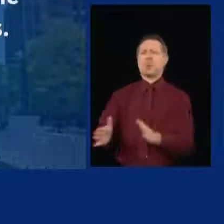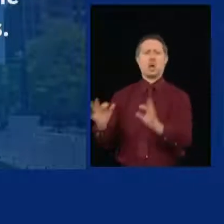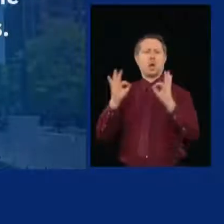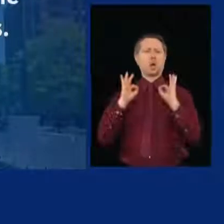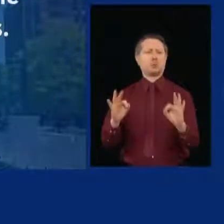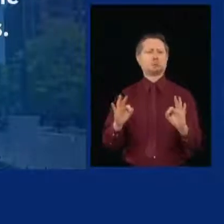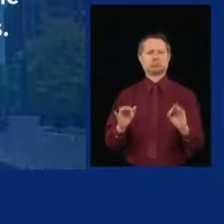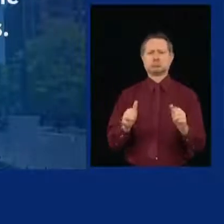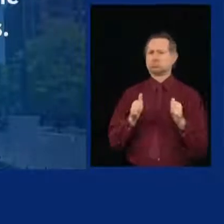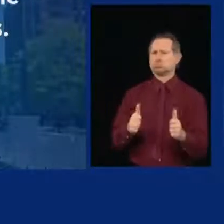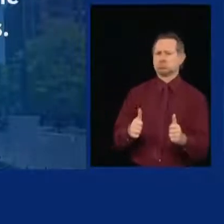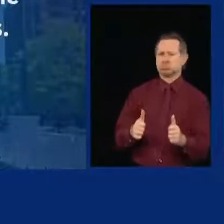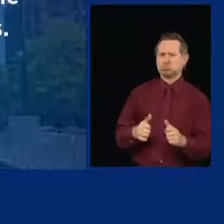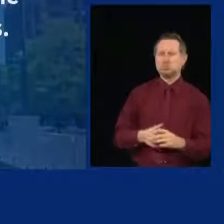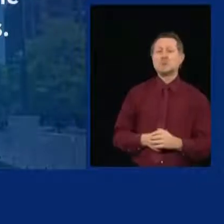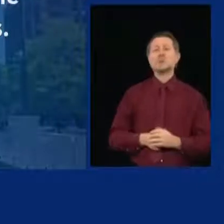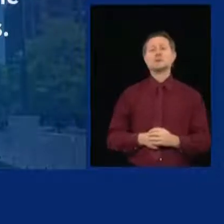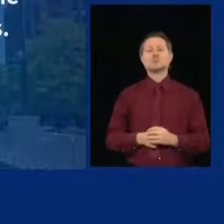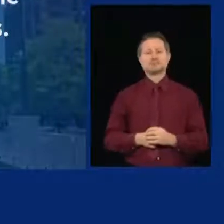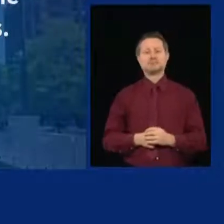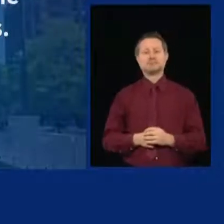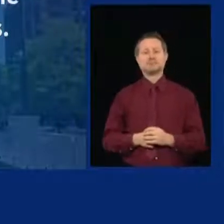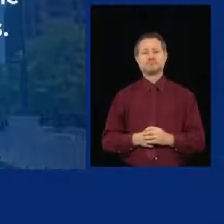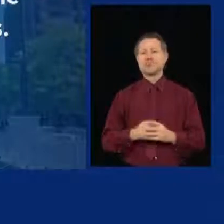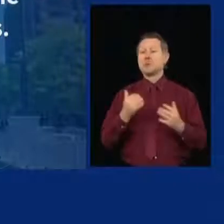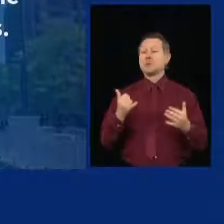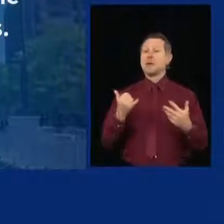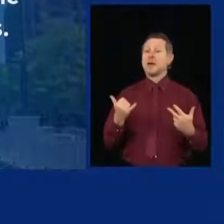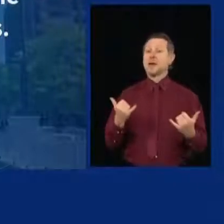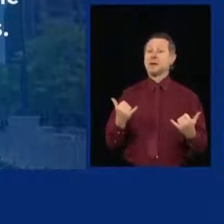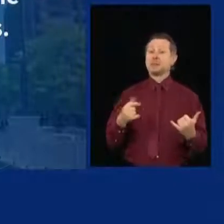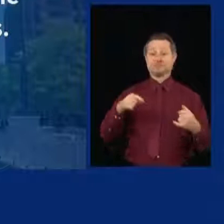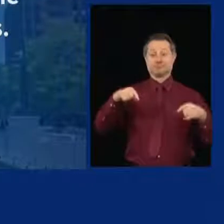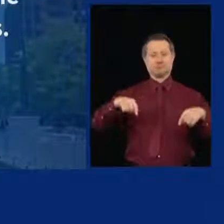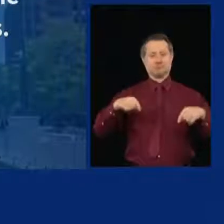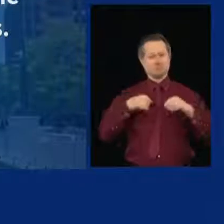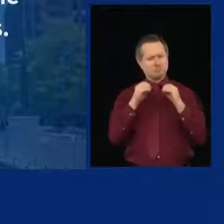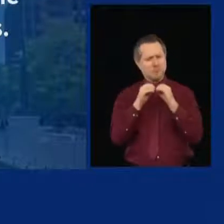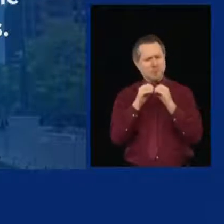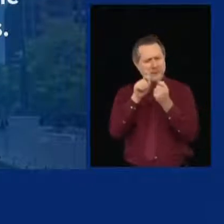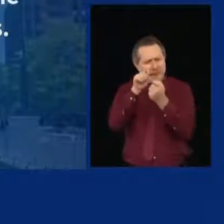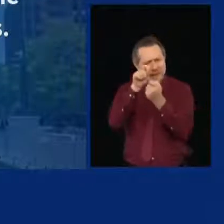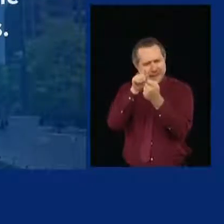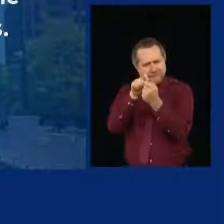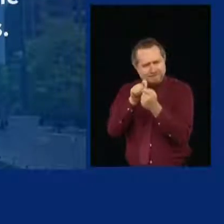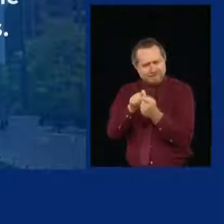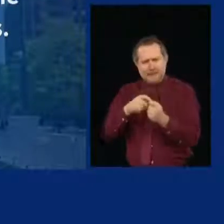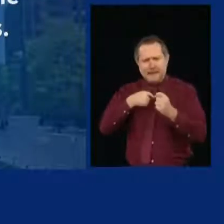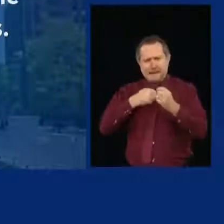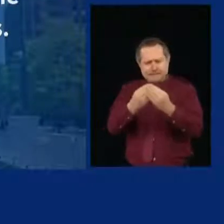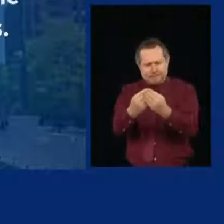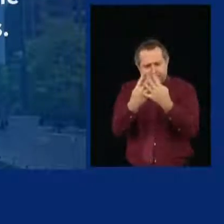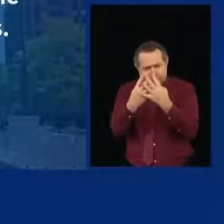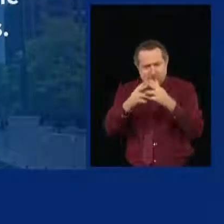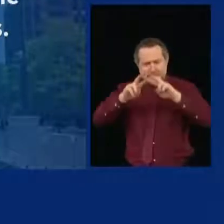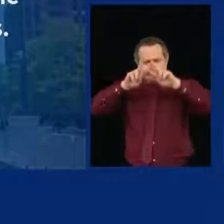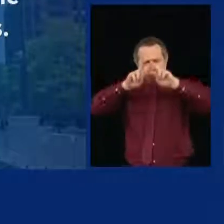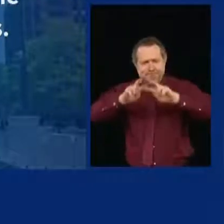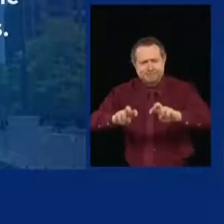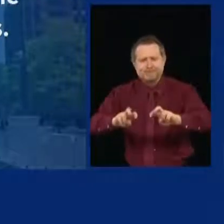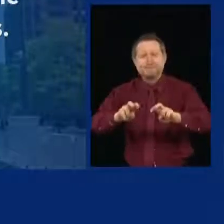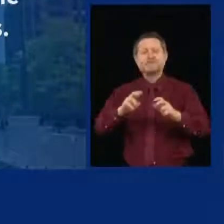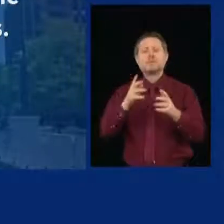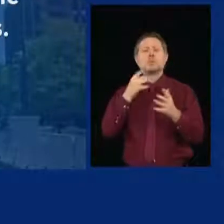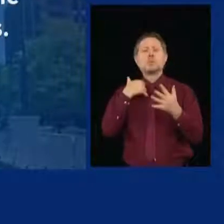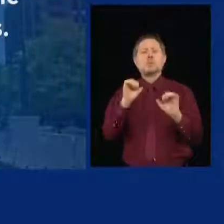little more nuanced in our analysis, looking for economic activities that you can